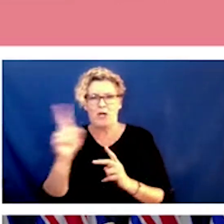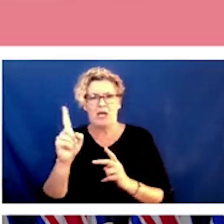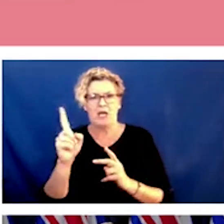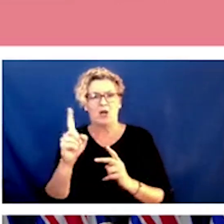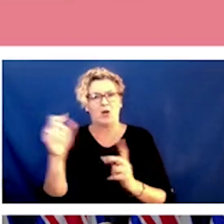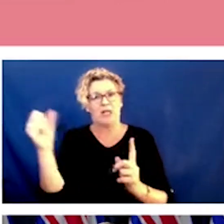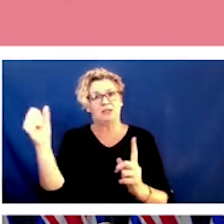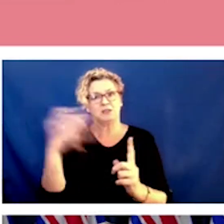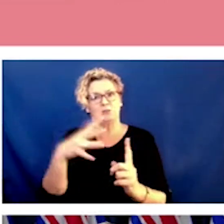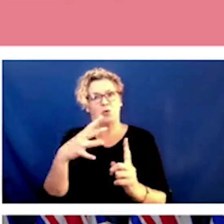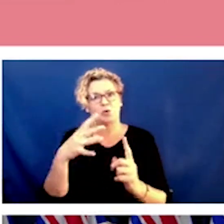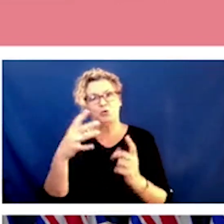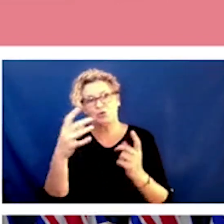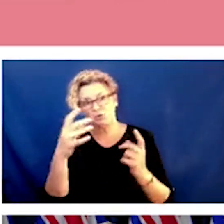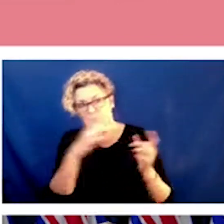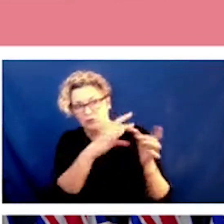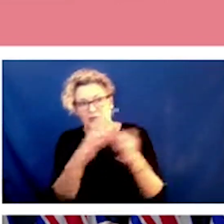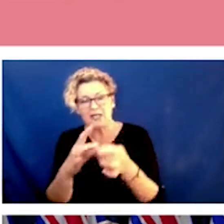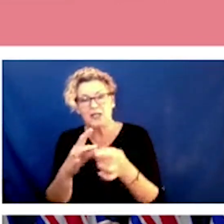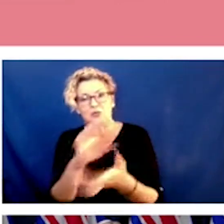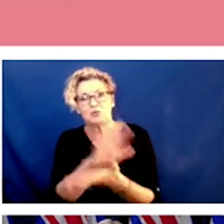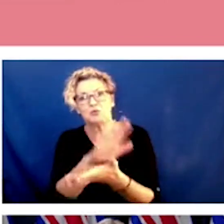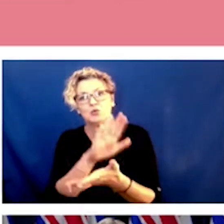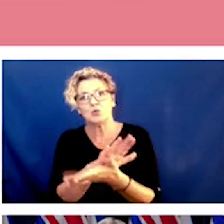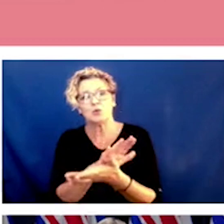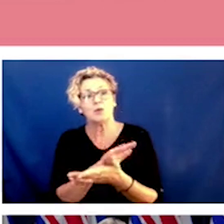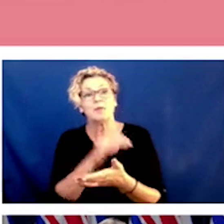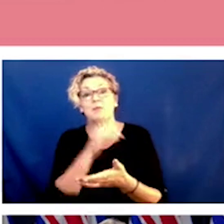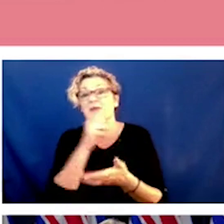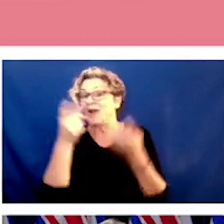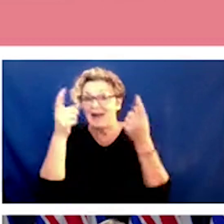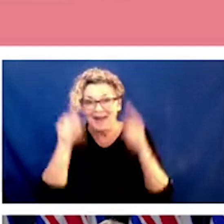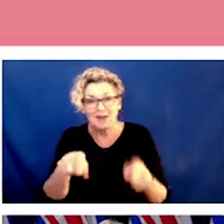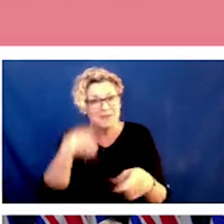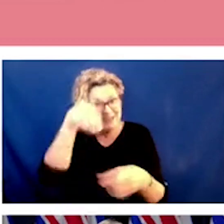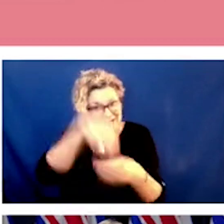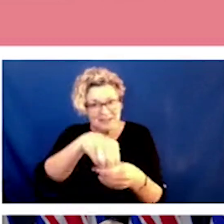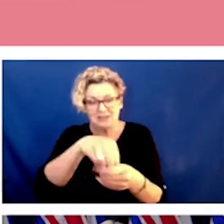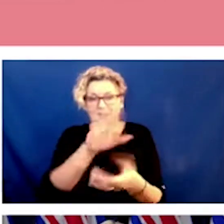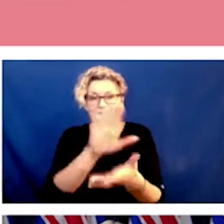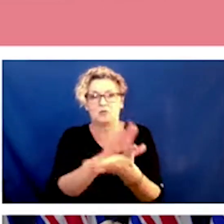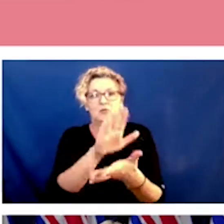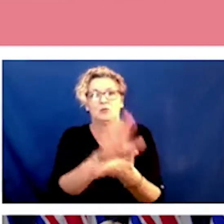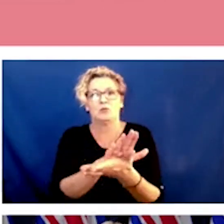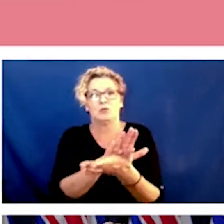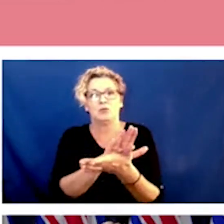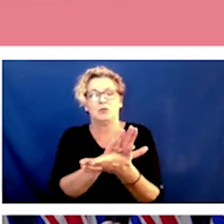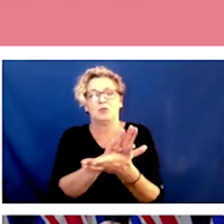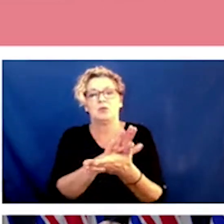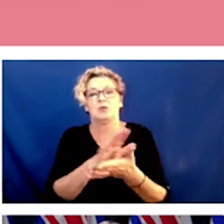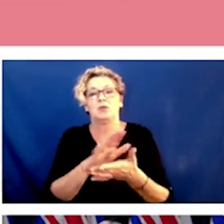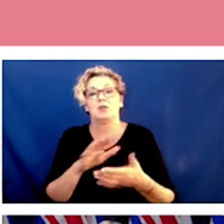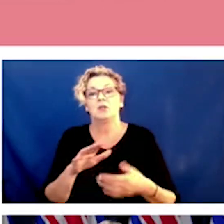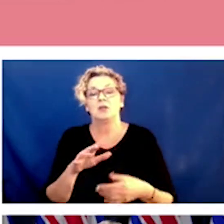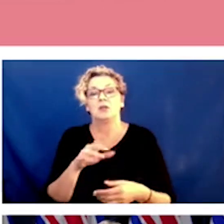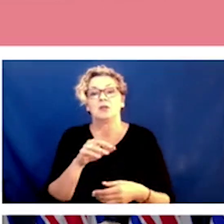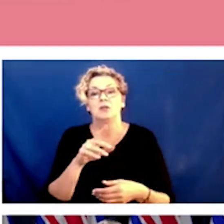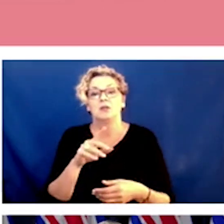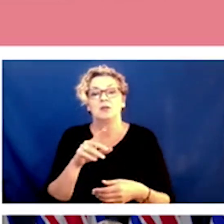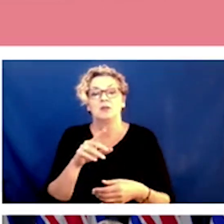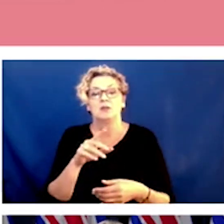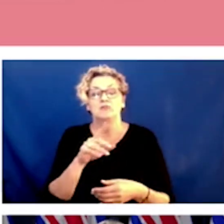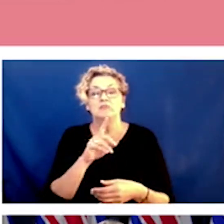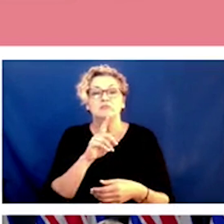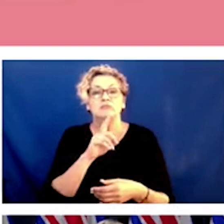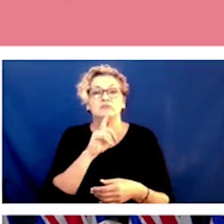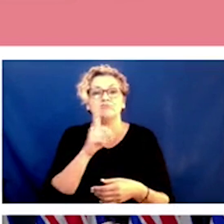on Vancouver Island this weekend. If we look at our cases in school-aged children, by the week of report,